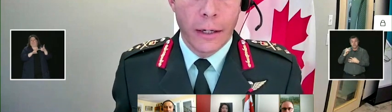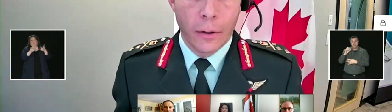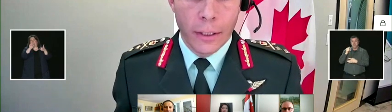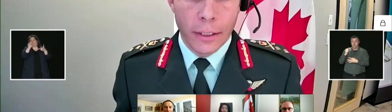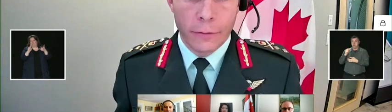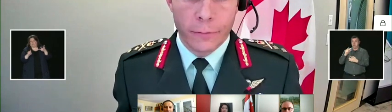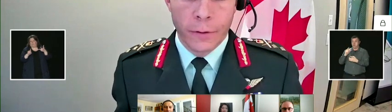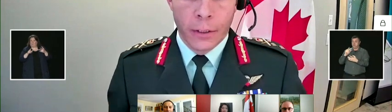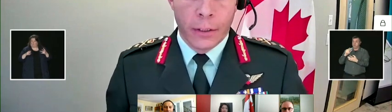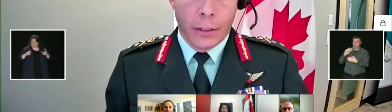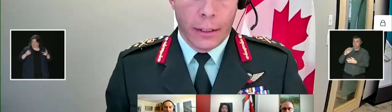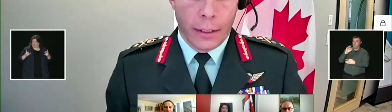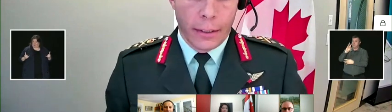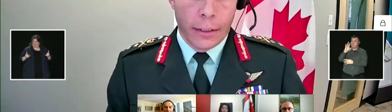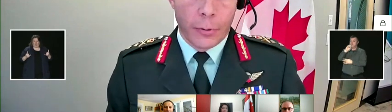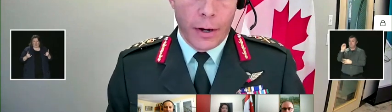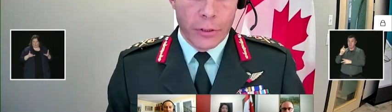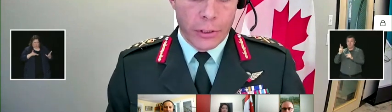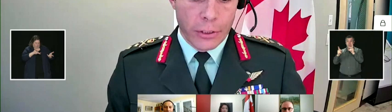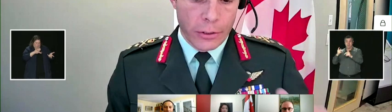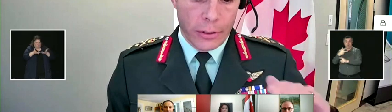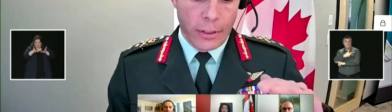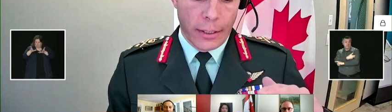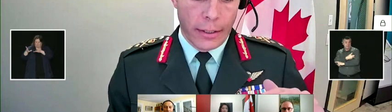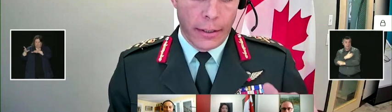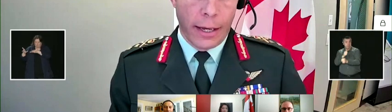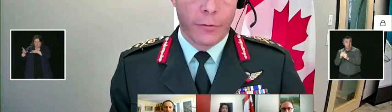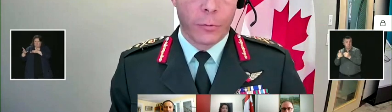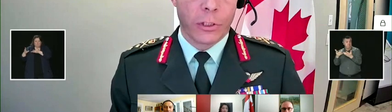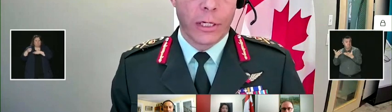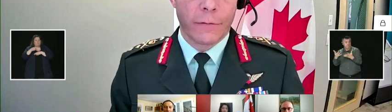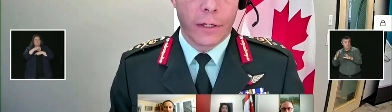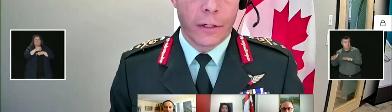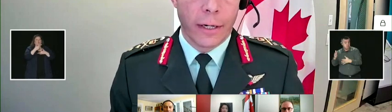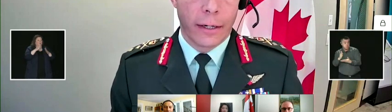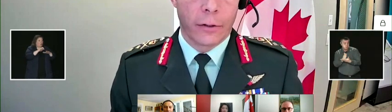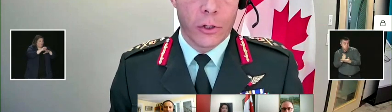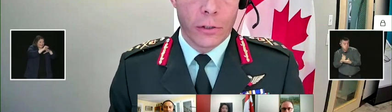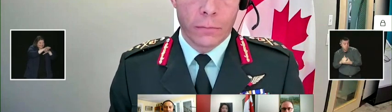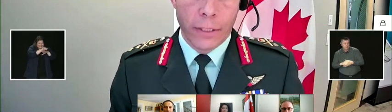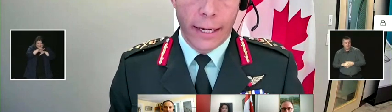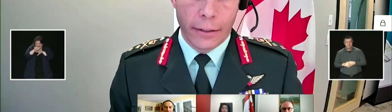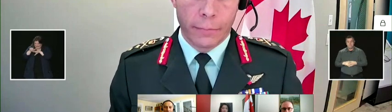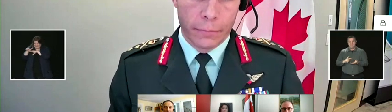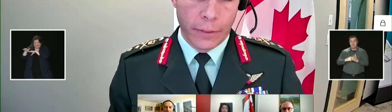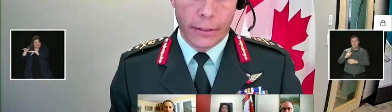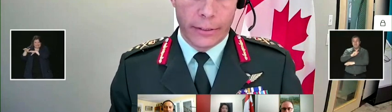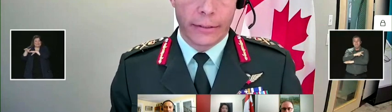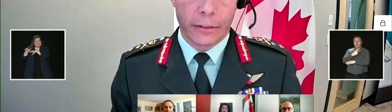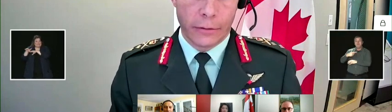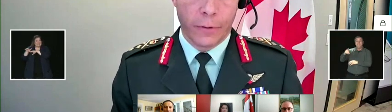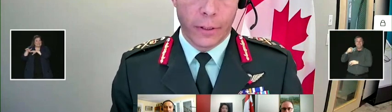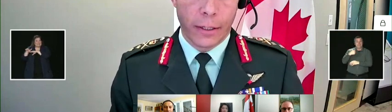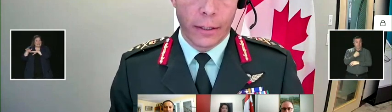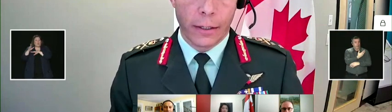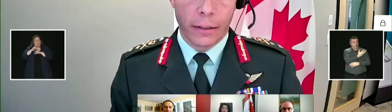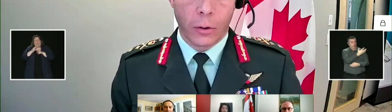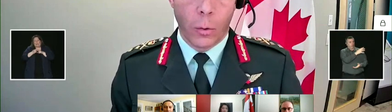process now of, in the provinces, having received their allocation. They had a